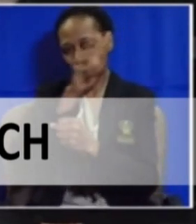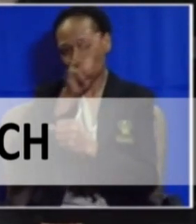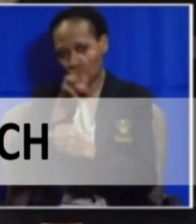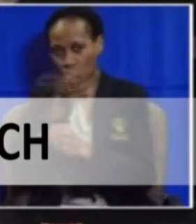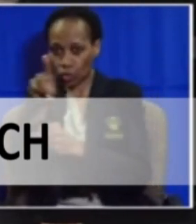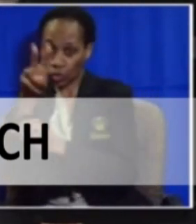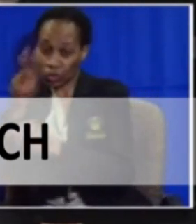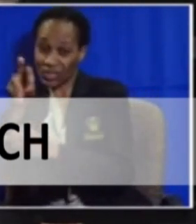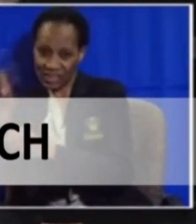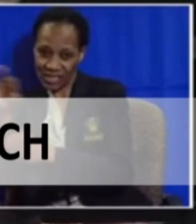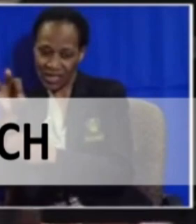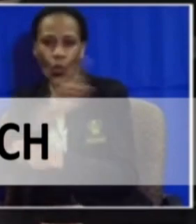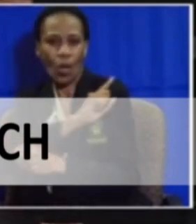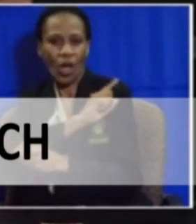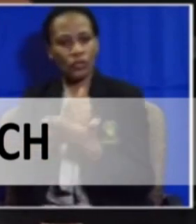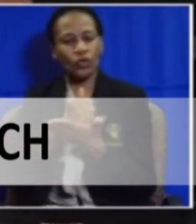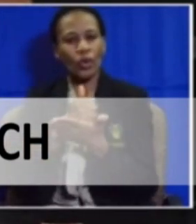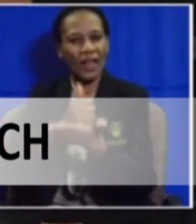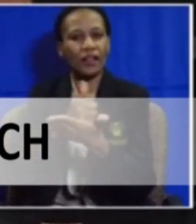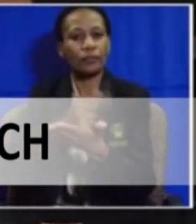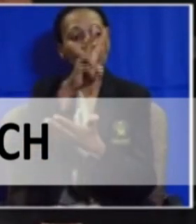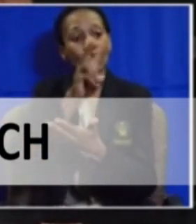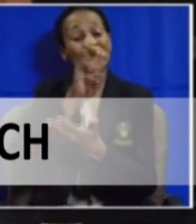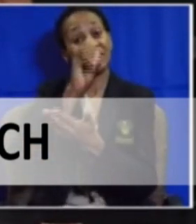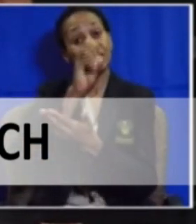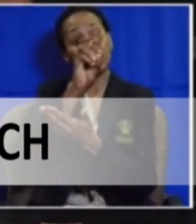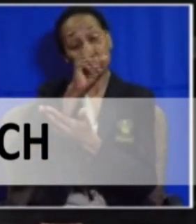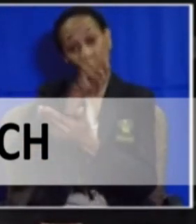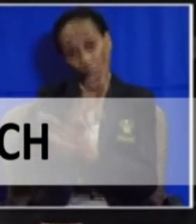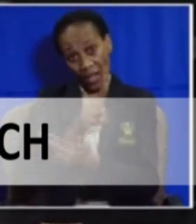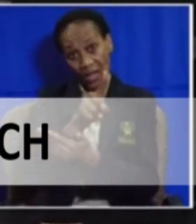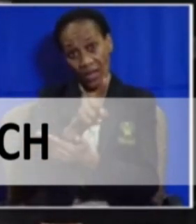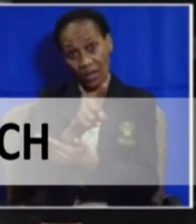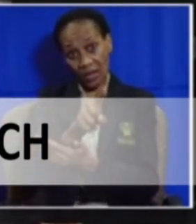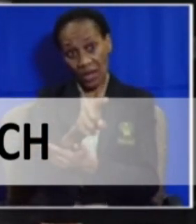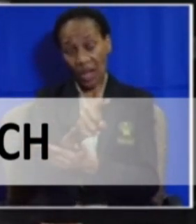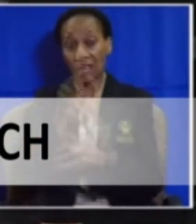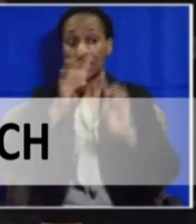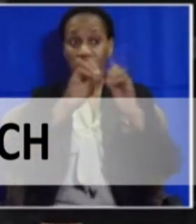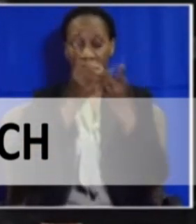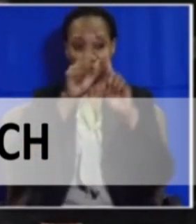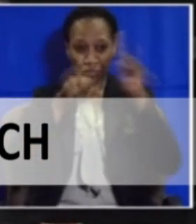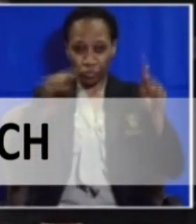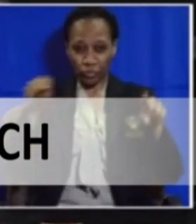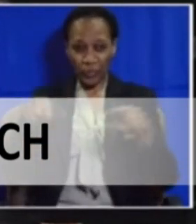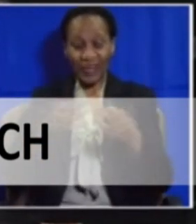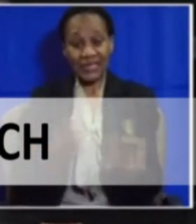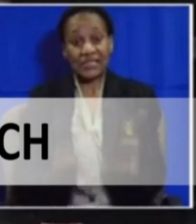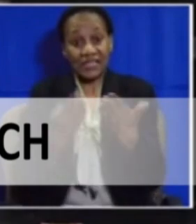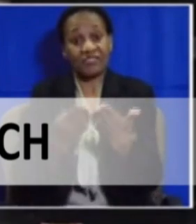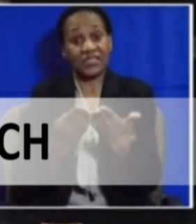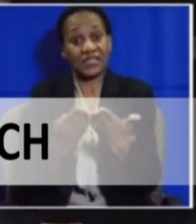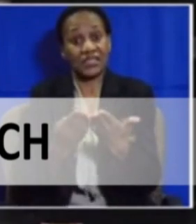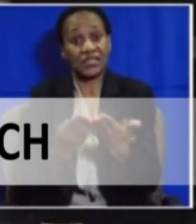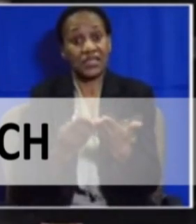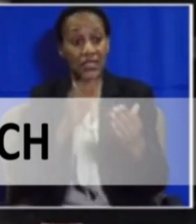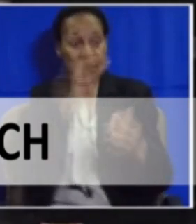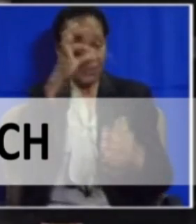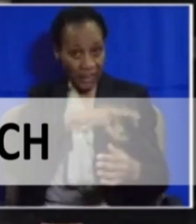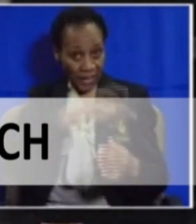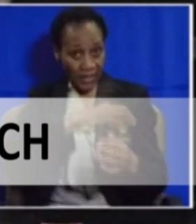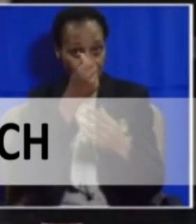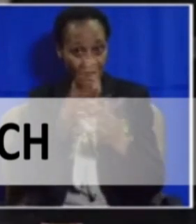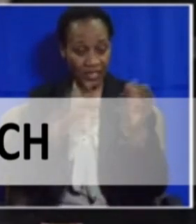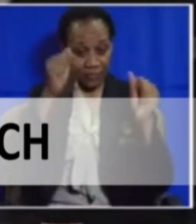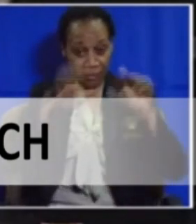meet the cost of implications of the 2021 Public Service Wage Agreement. A public sector